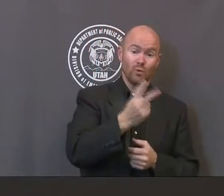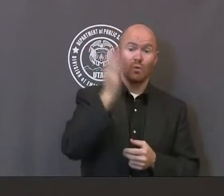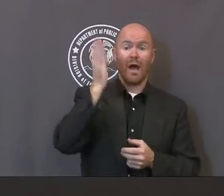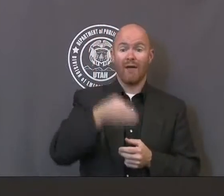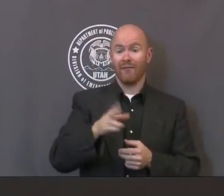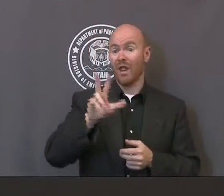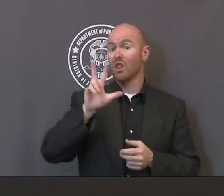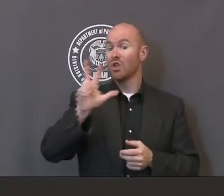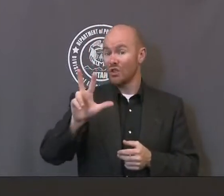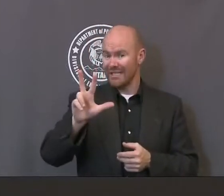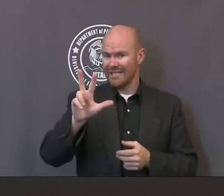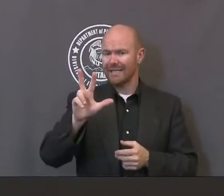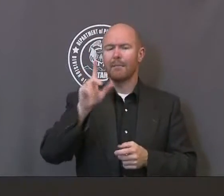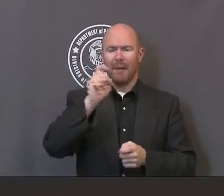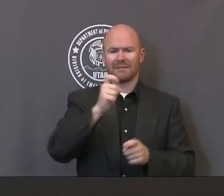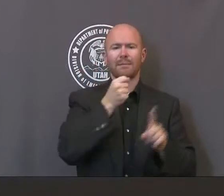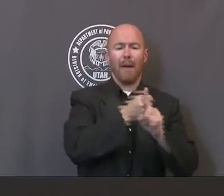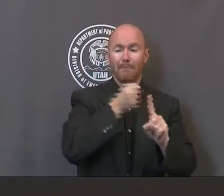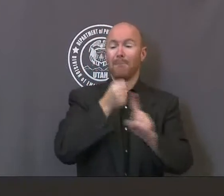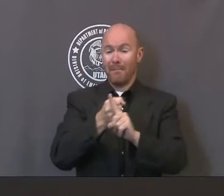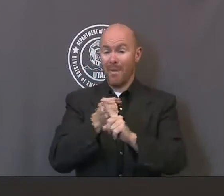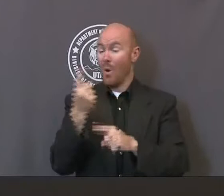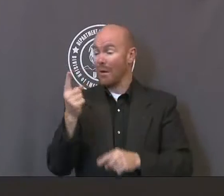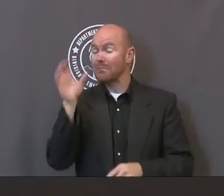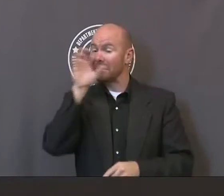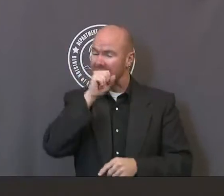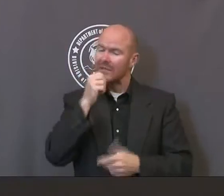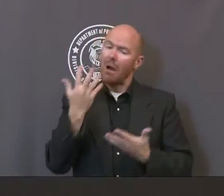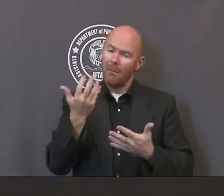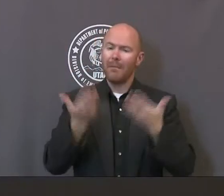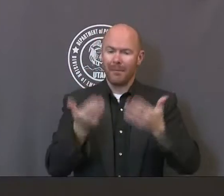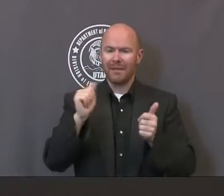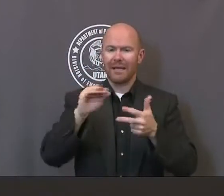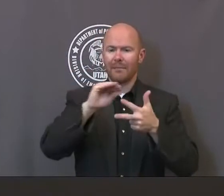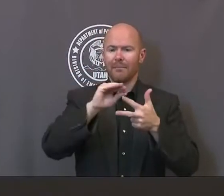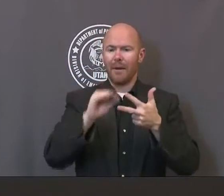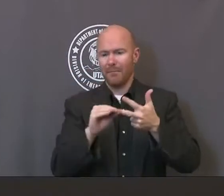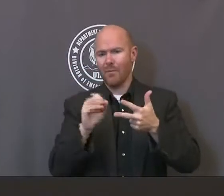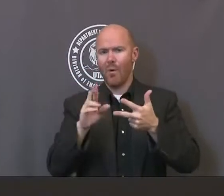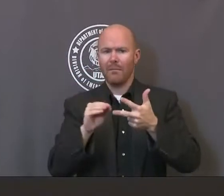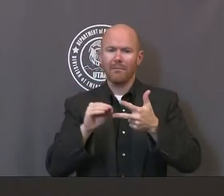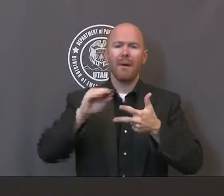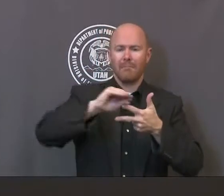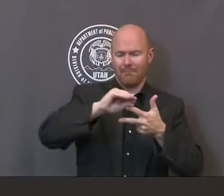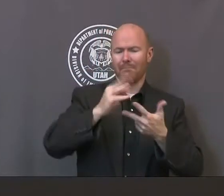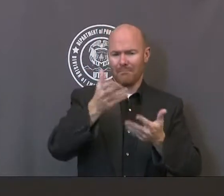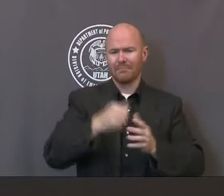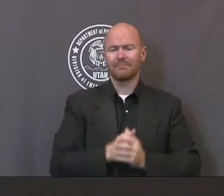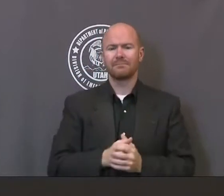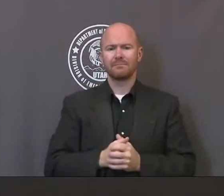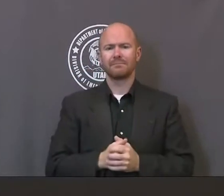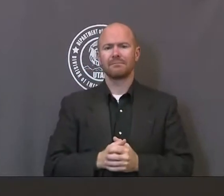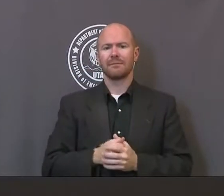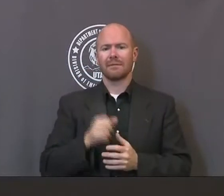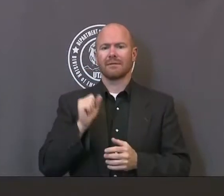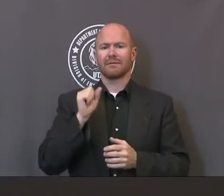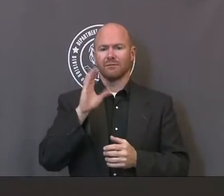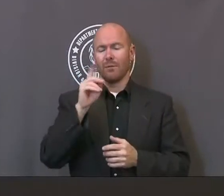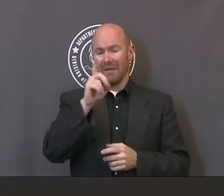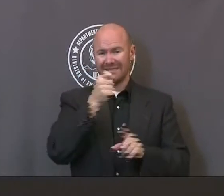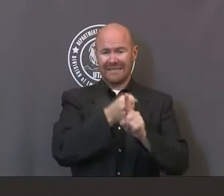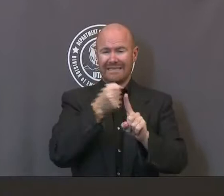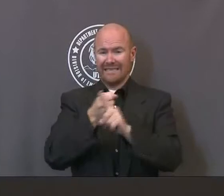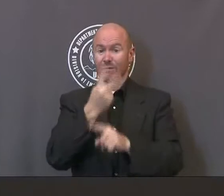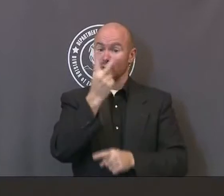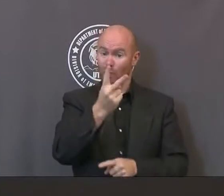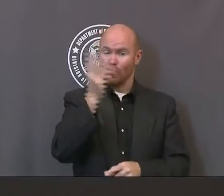she announced to hit that threshold before the trigger happens. So two of the three metrics